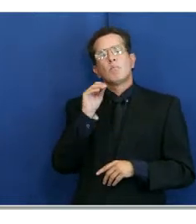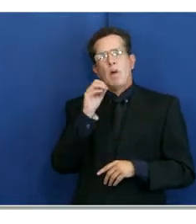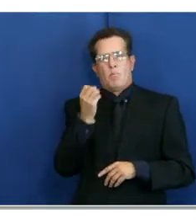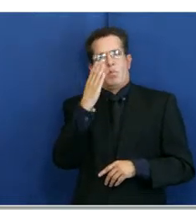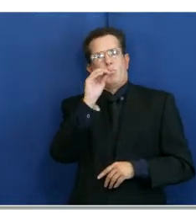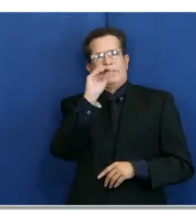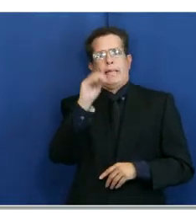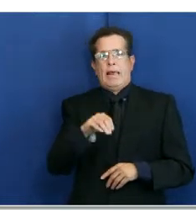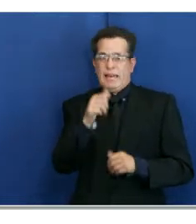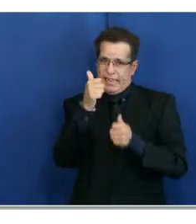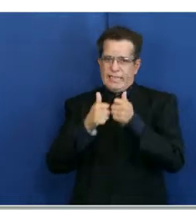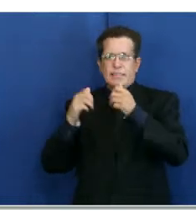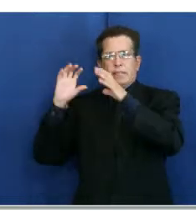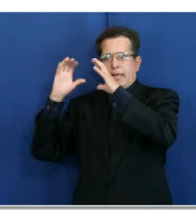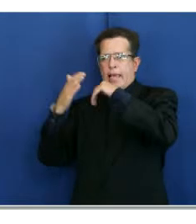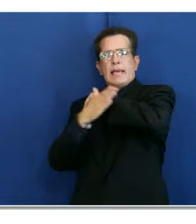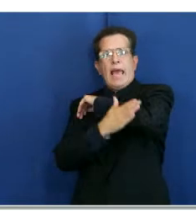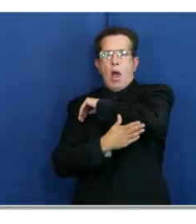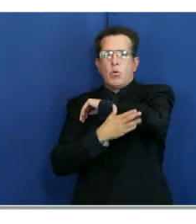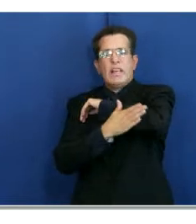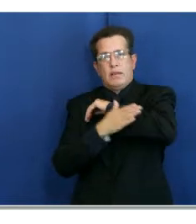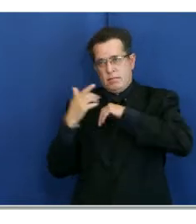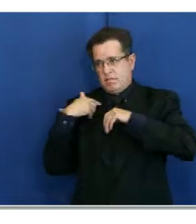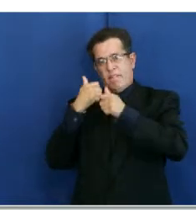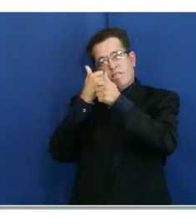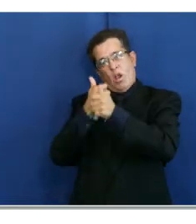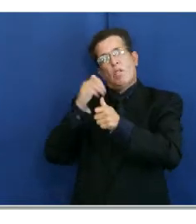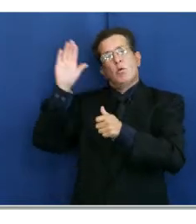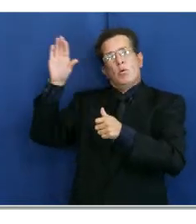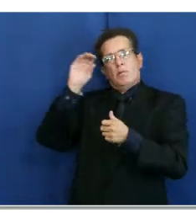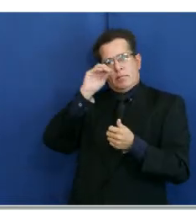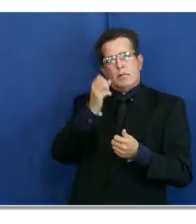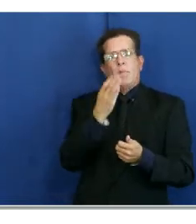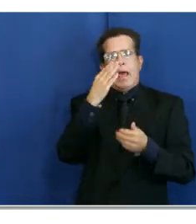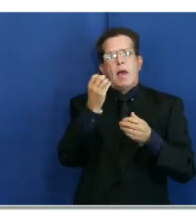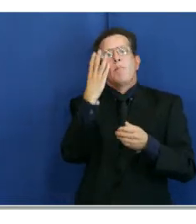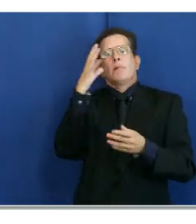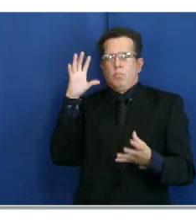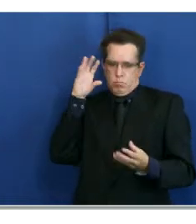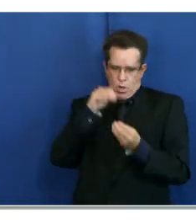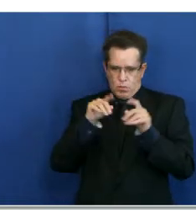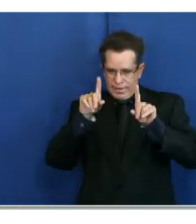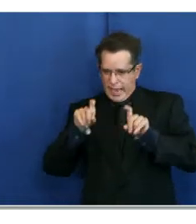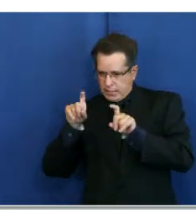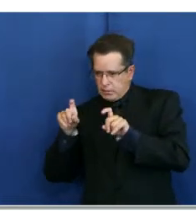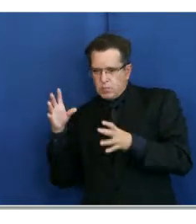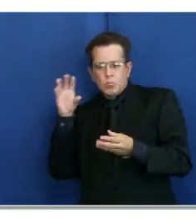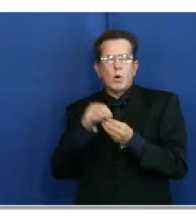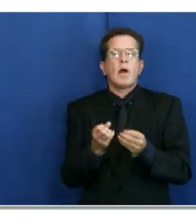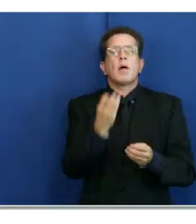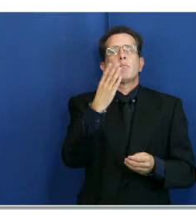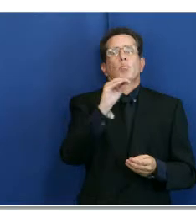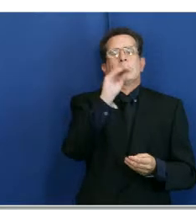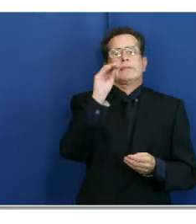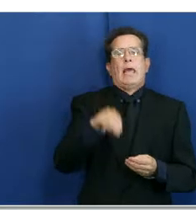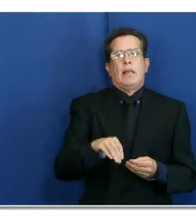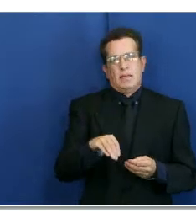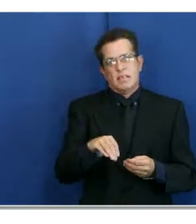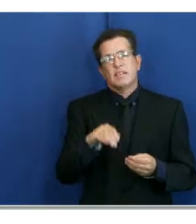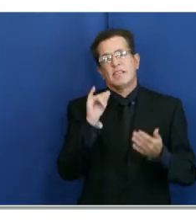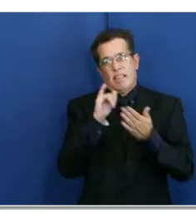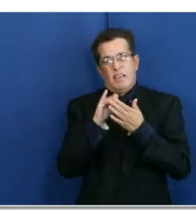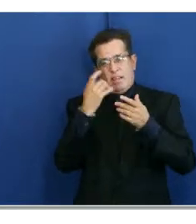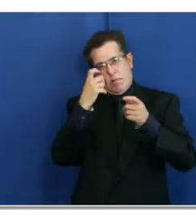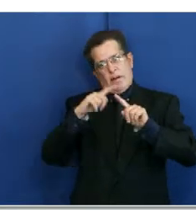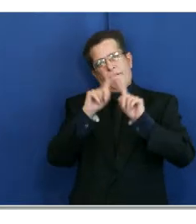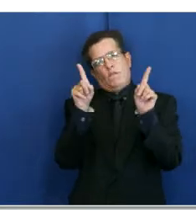in California has been assigned to a tier based on the county's rate of new cases, which is calculated differently than the